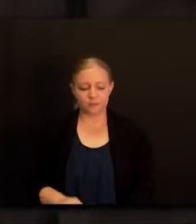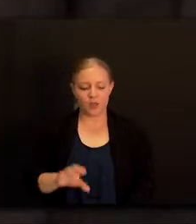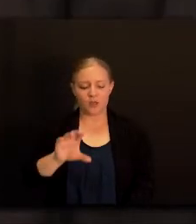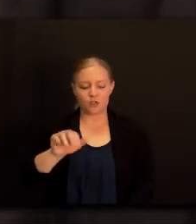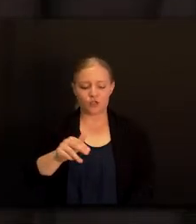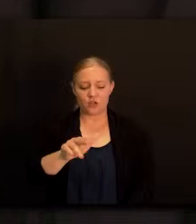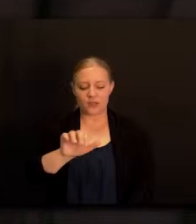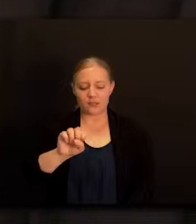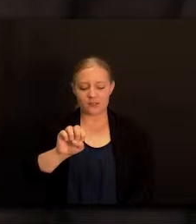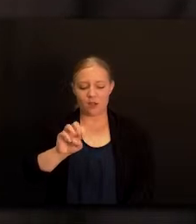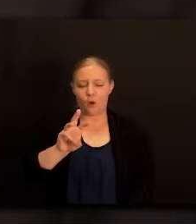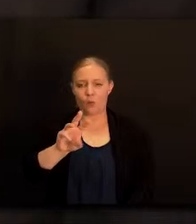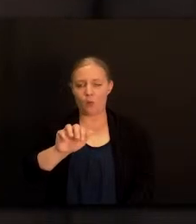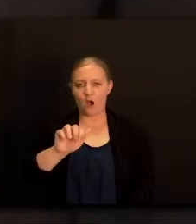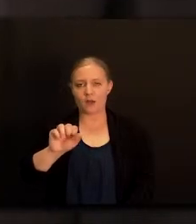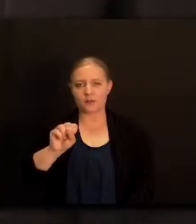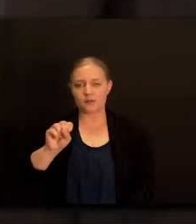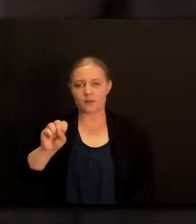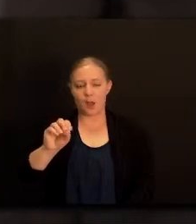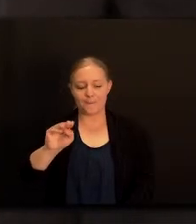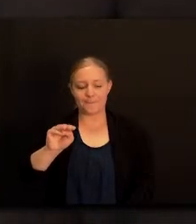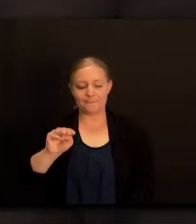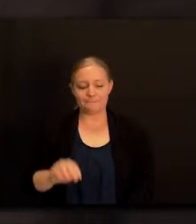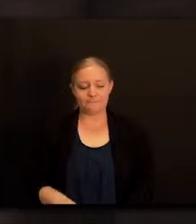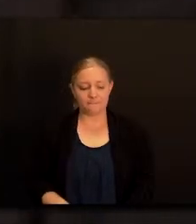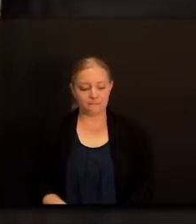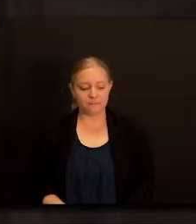Chase Stephen Wassum.